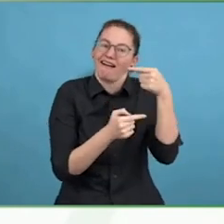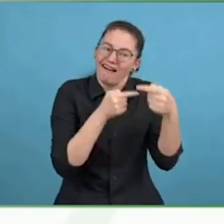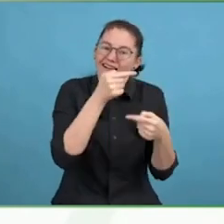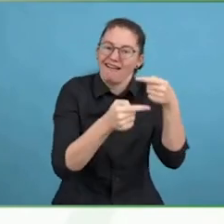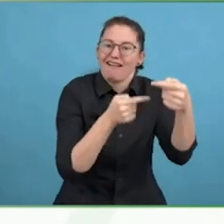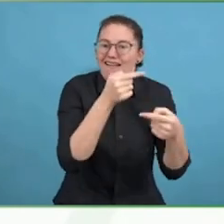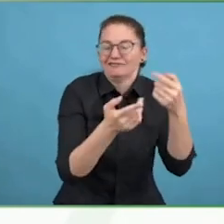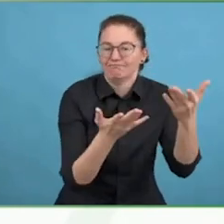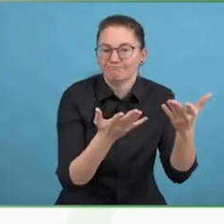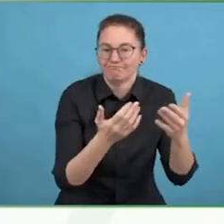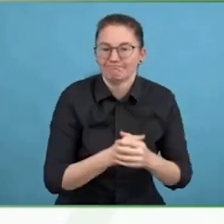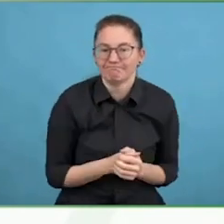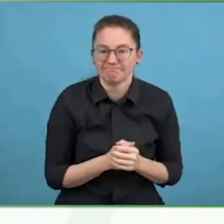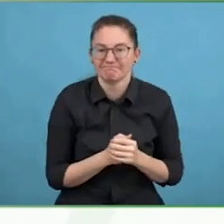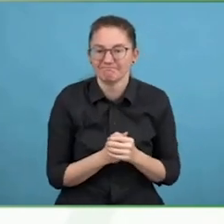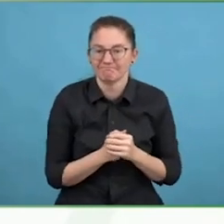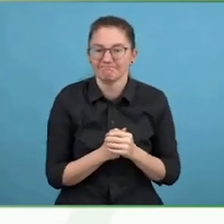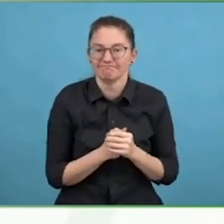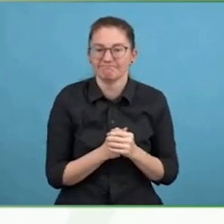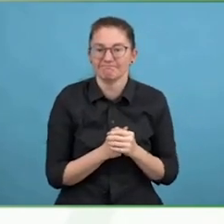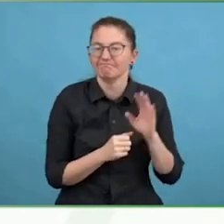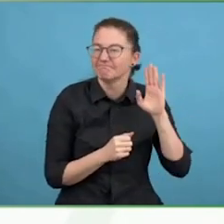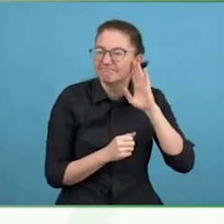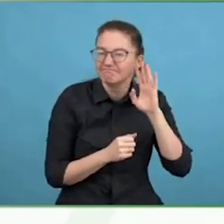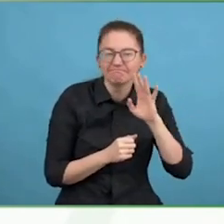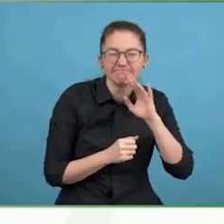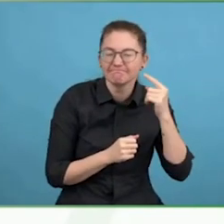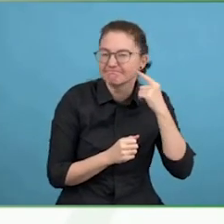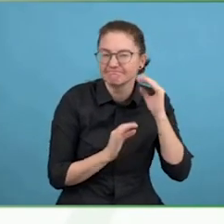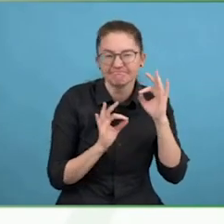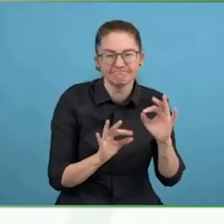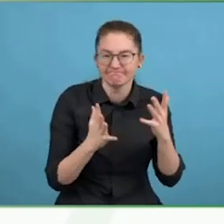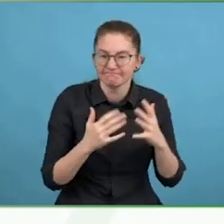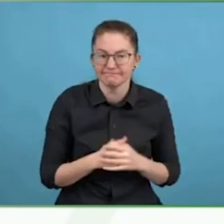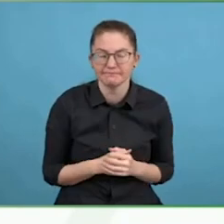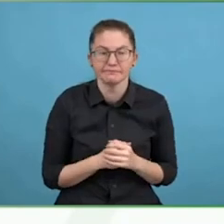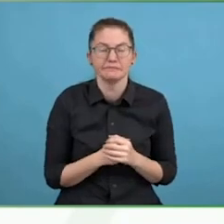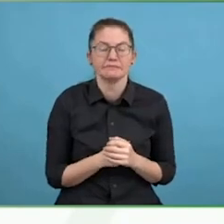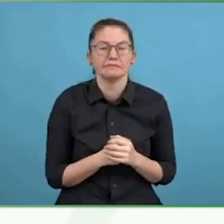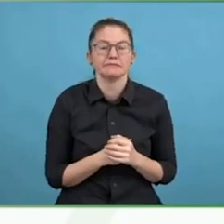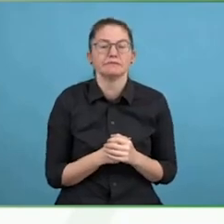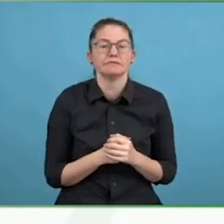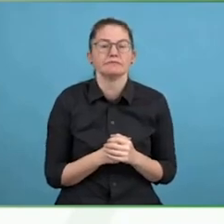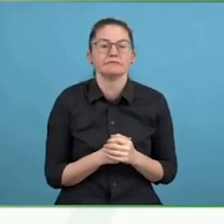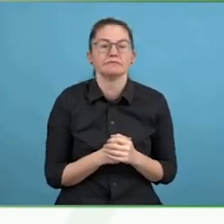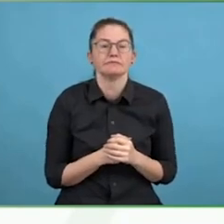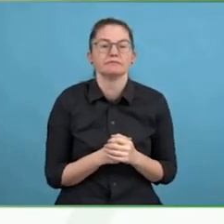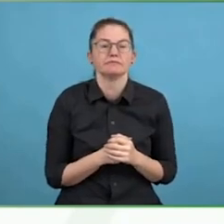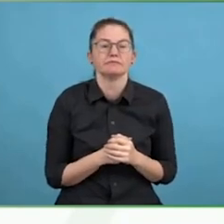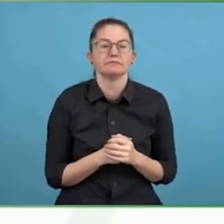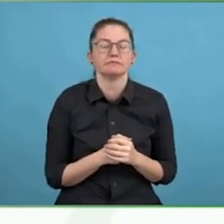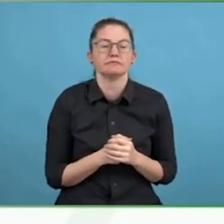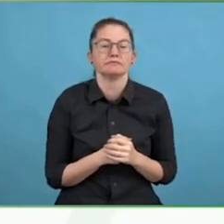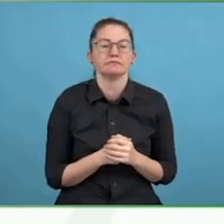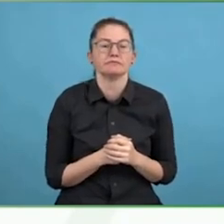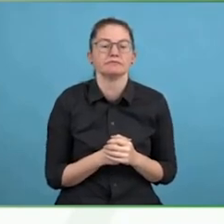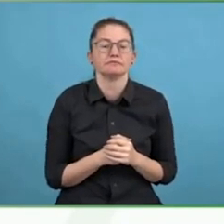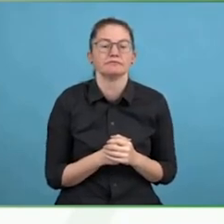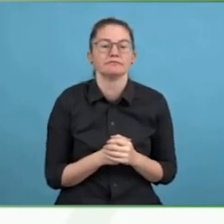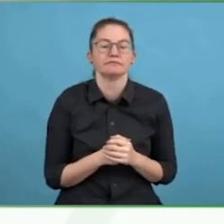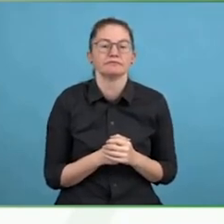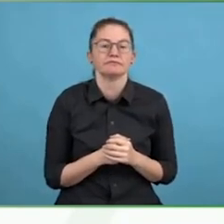our commitment to improving accessibility and creating a more inclusive